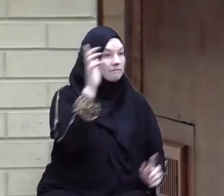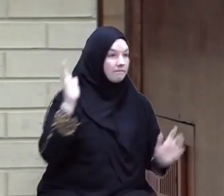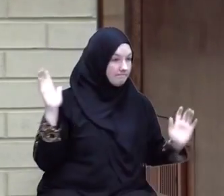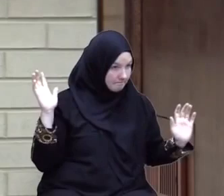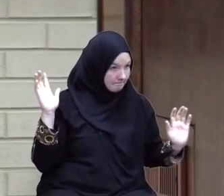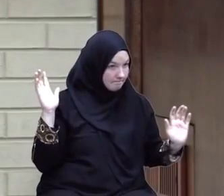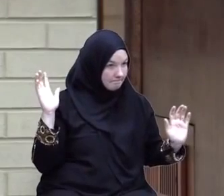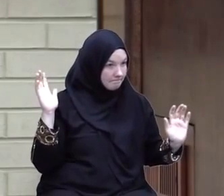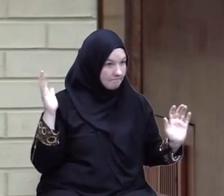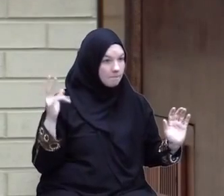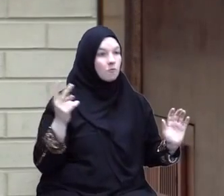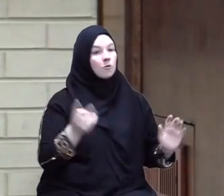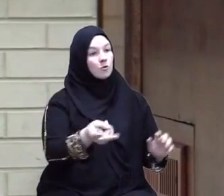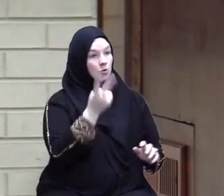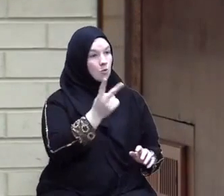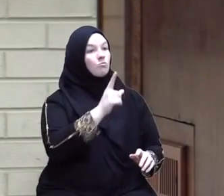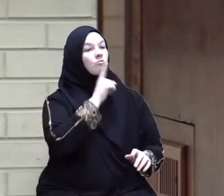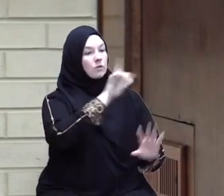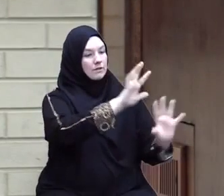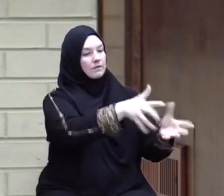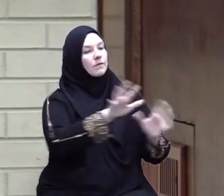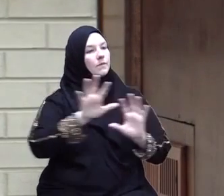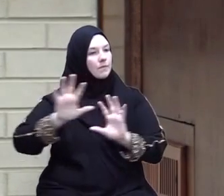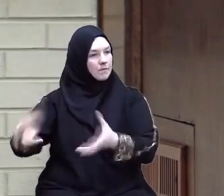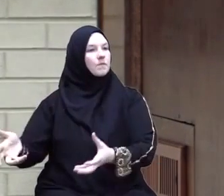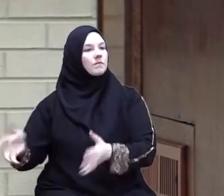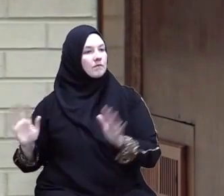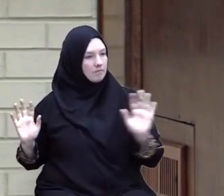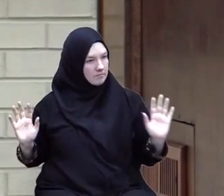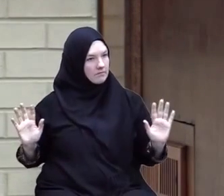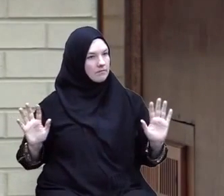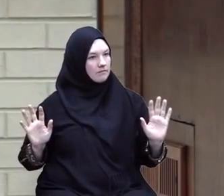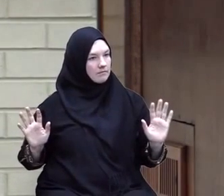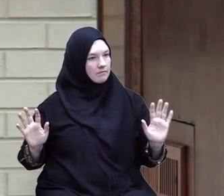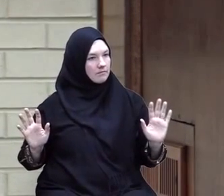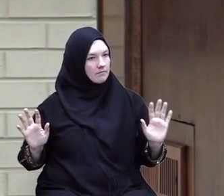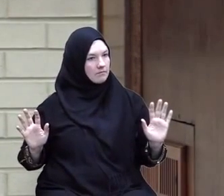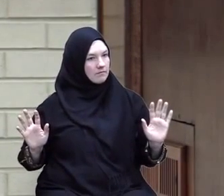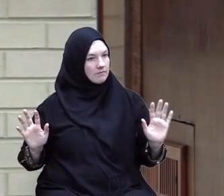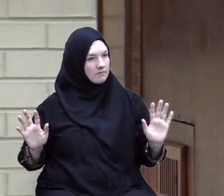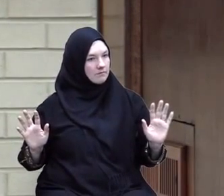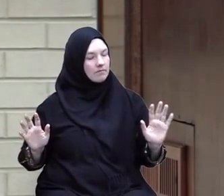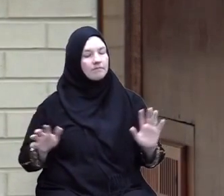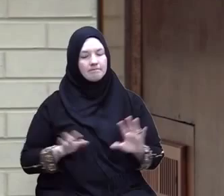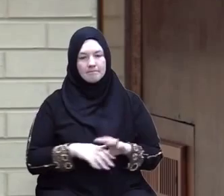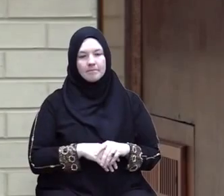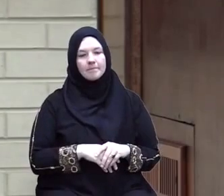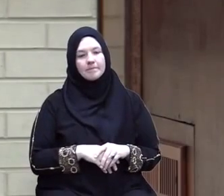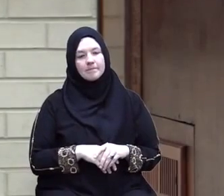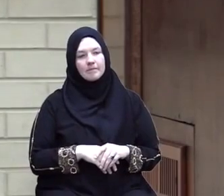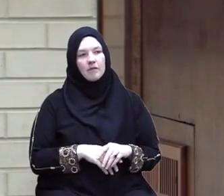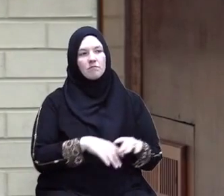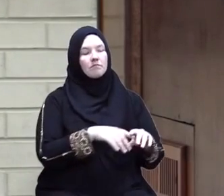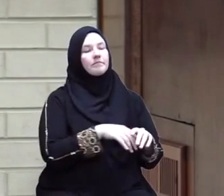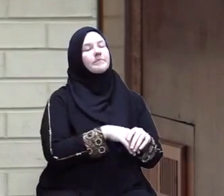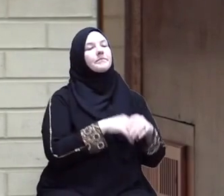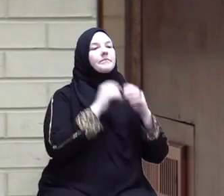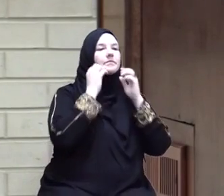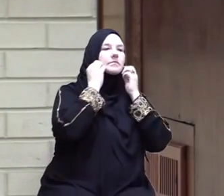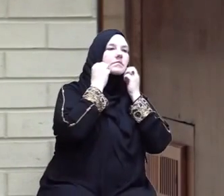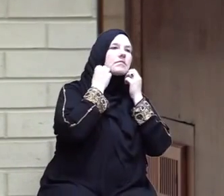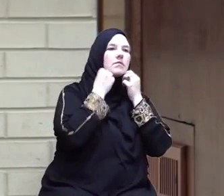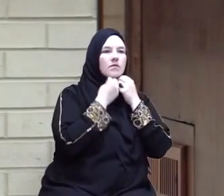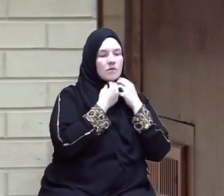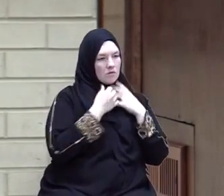the only two real categories, original categories, besides the subset of the hypocrites. So